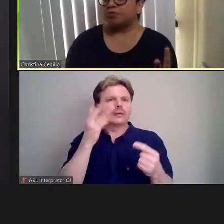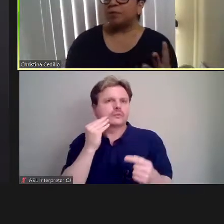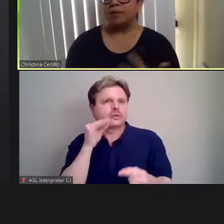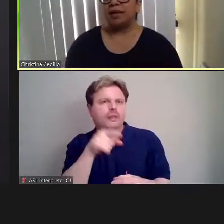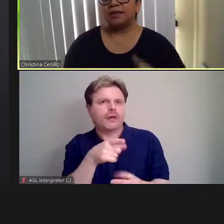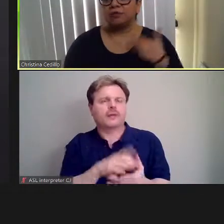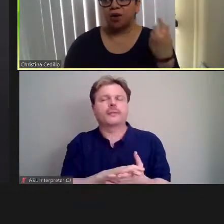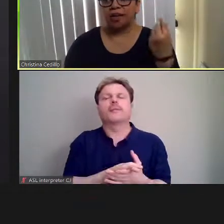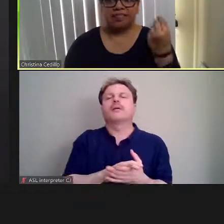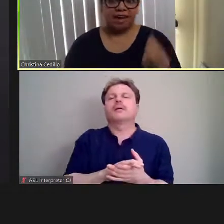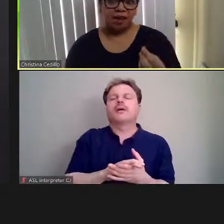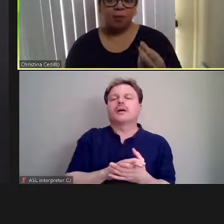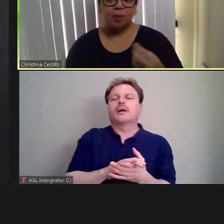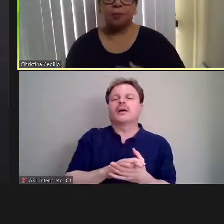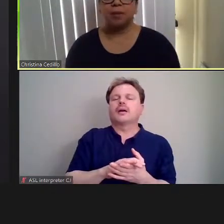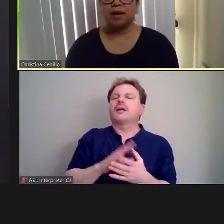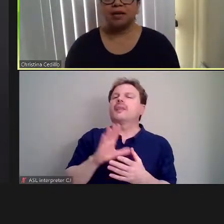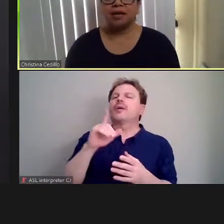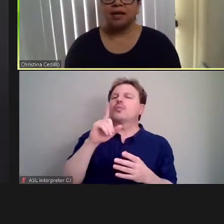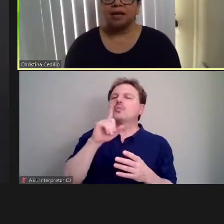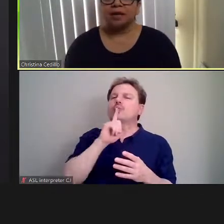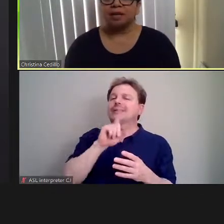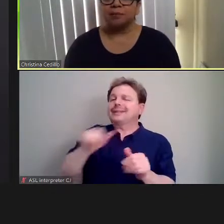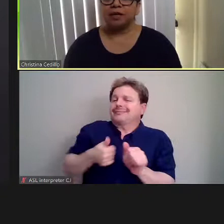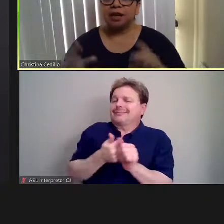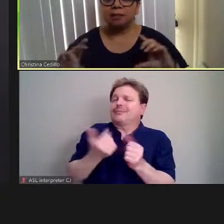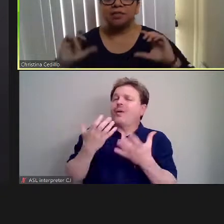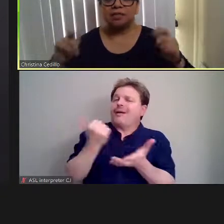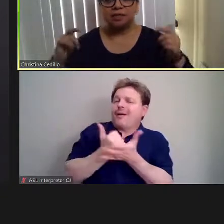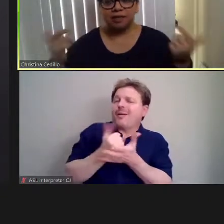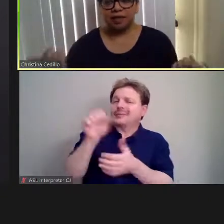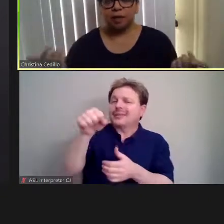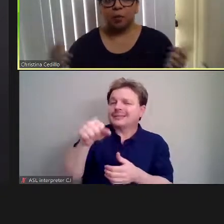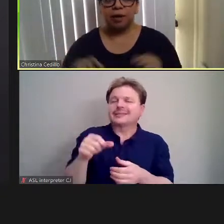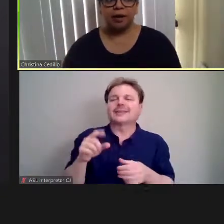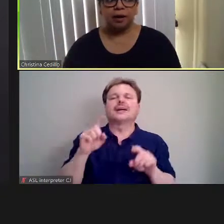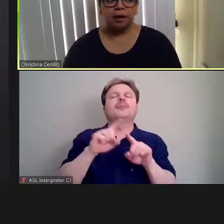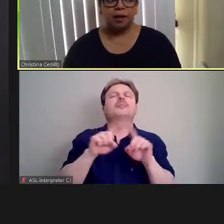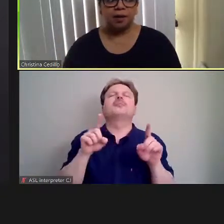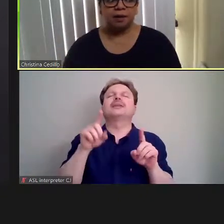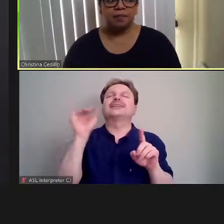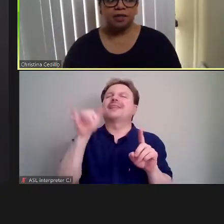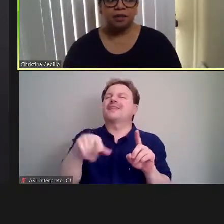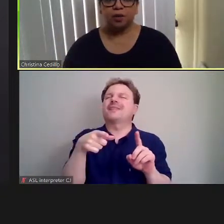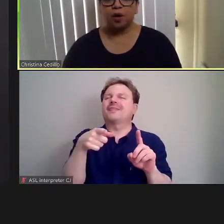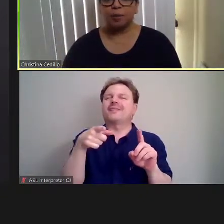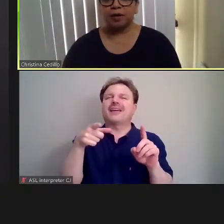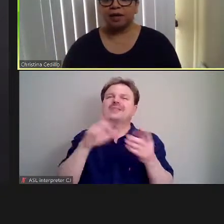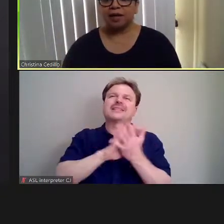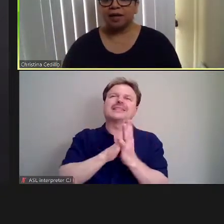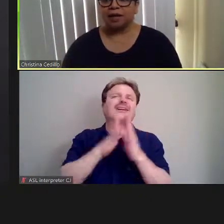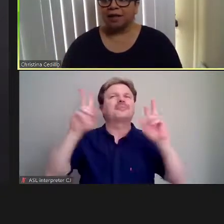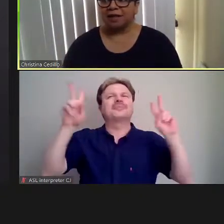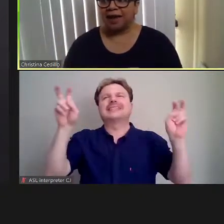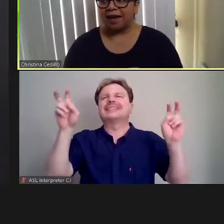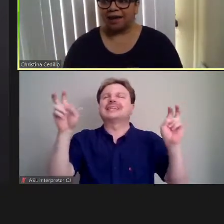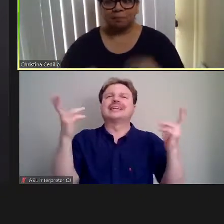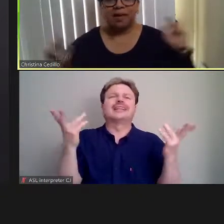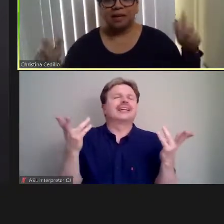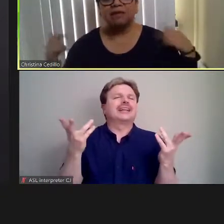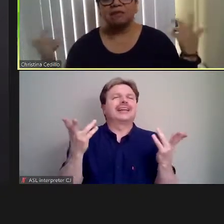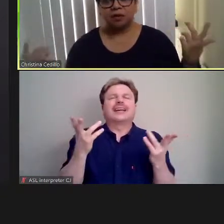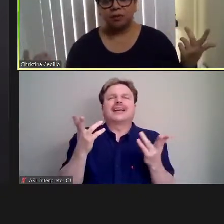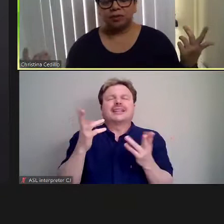And it comes from a place of trying to help, but it becomes this thing where you're hoping that